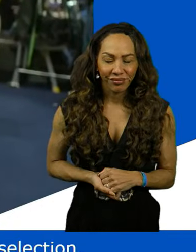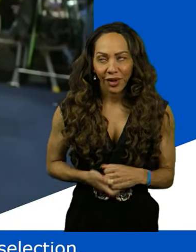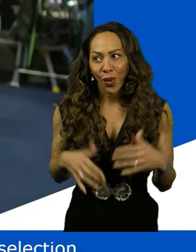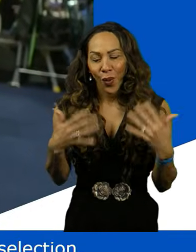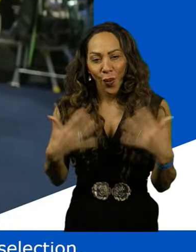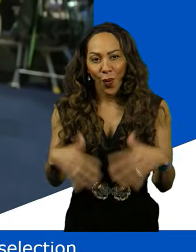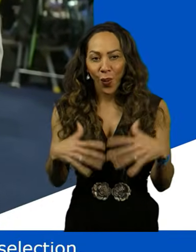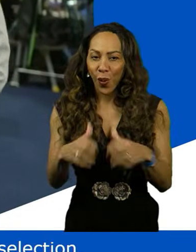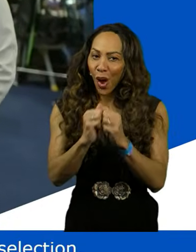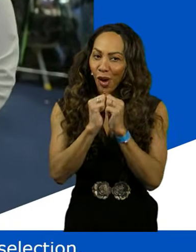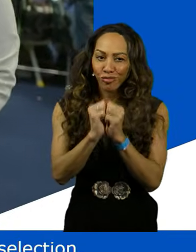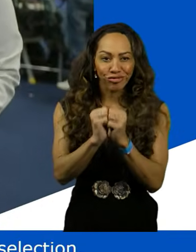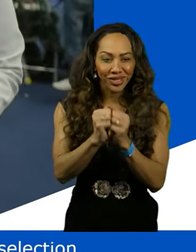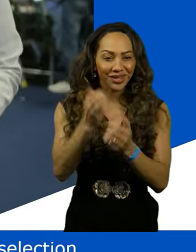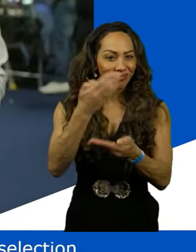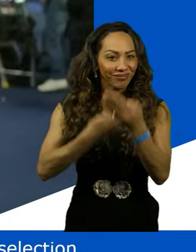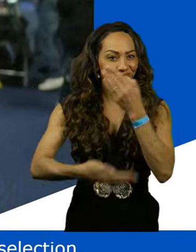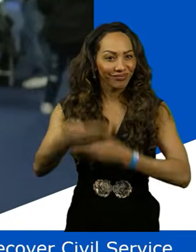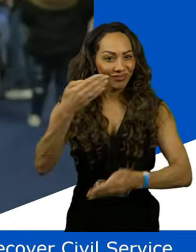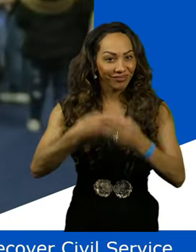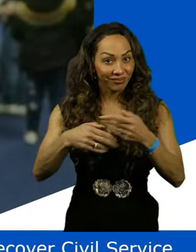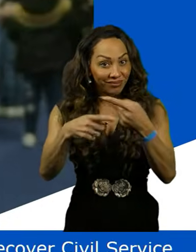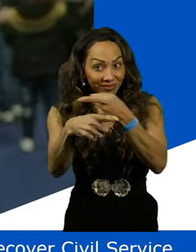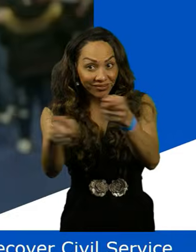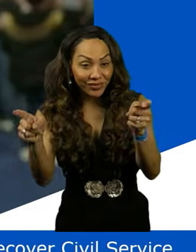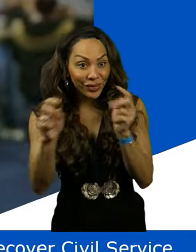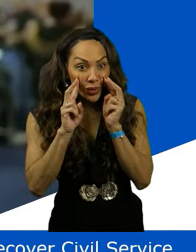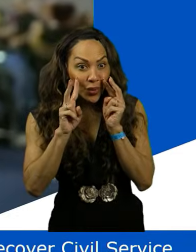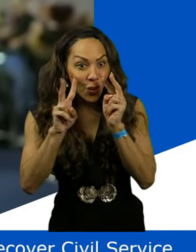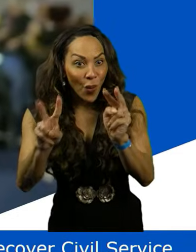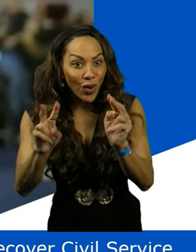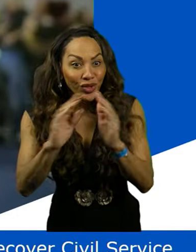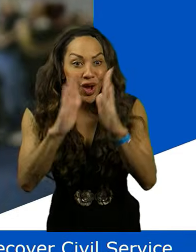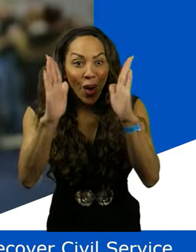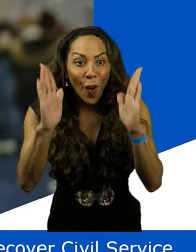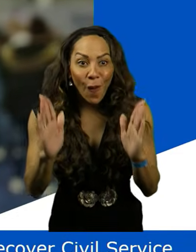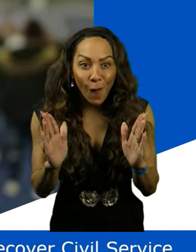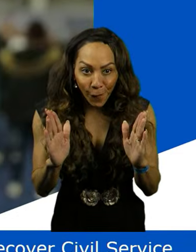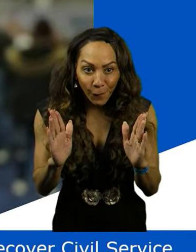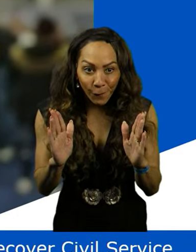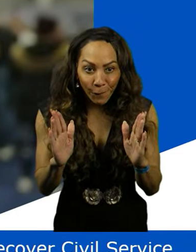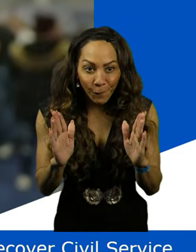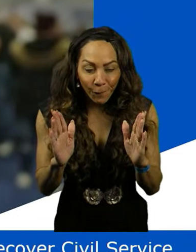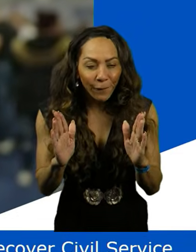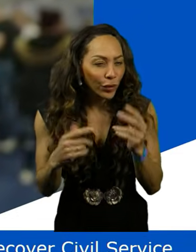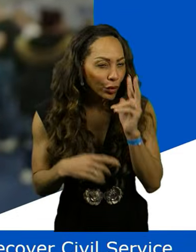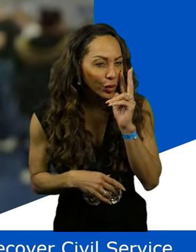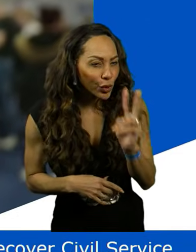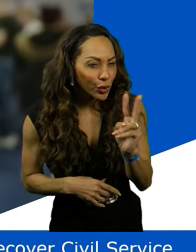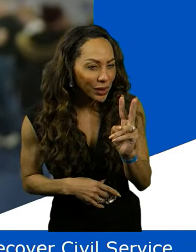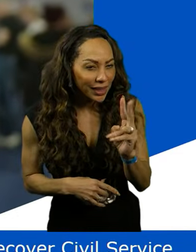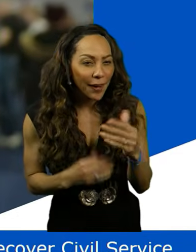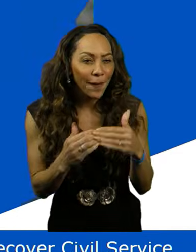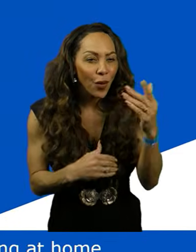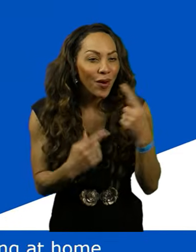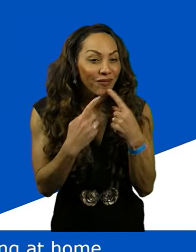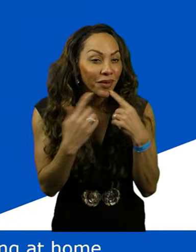really do appreciate that. And if you're watching at home and if you missed anything, everything should be on our YouTube channel for you to catch up on.